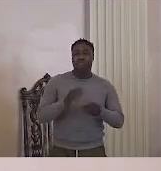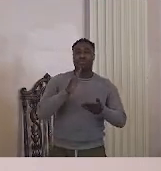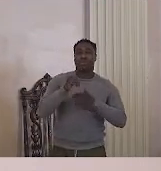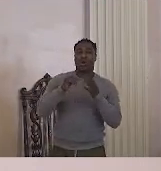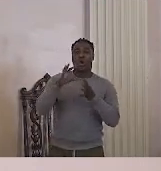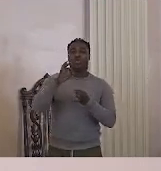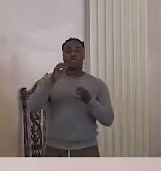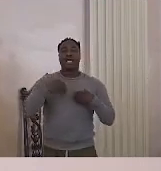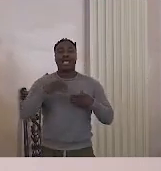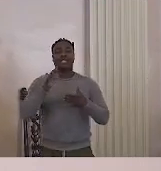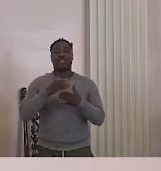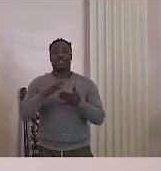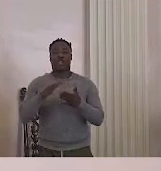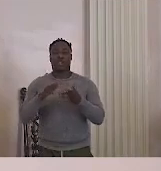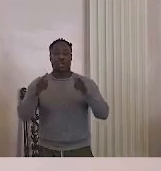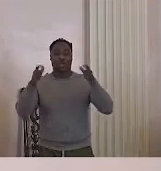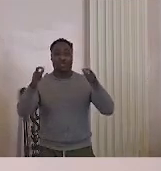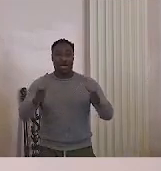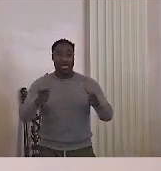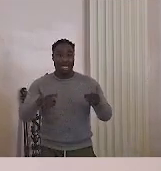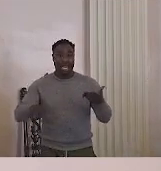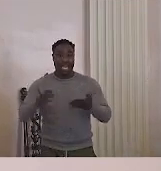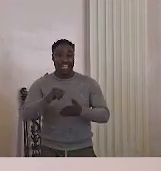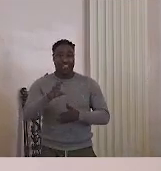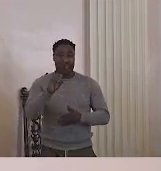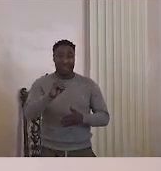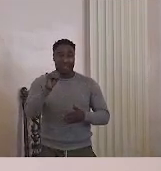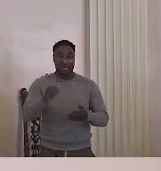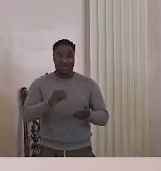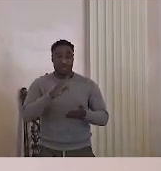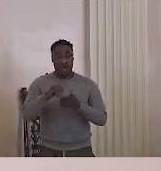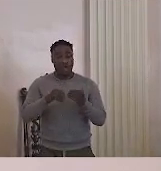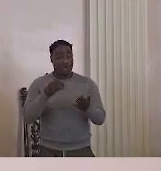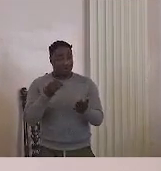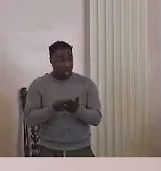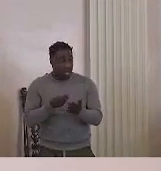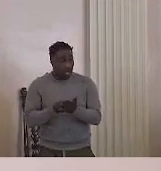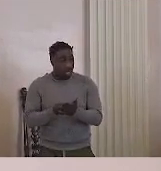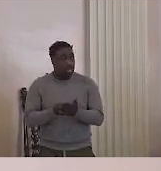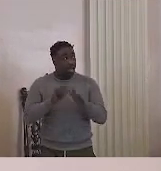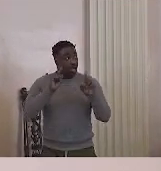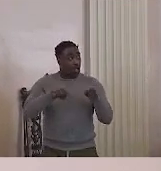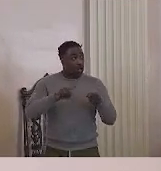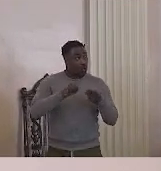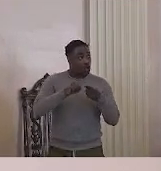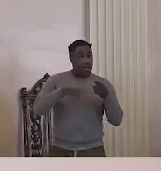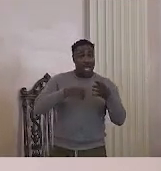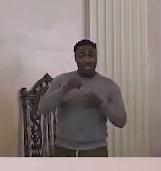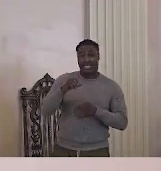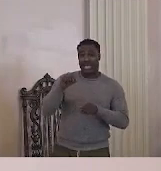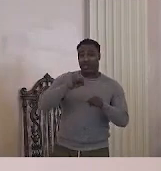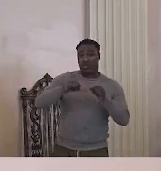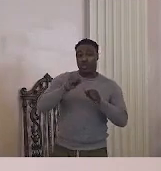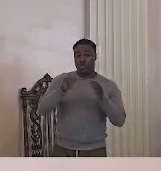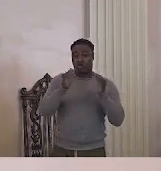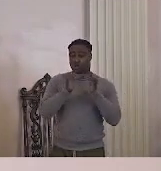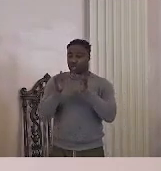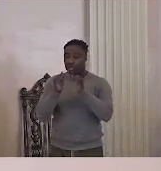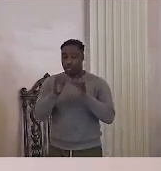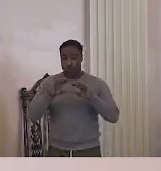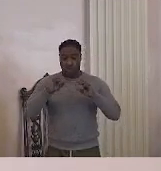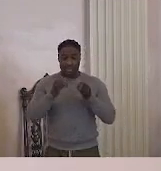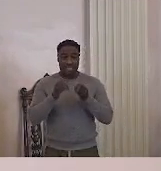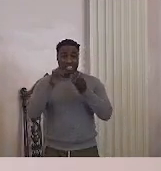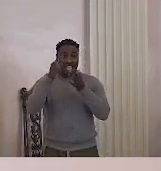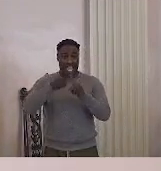Souls has a Share the Plate collection. 50% of all non-pledge contributions go to an outside social justice organization each